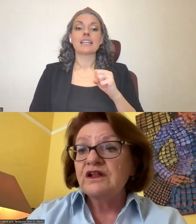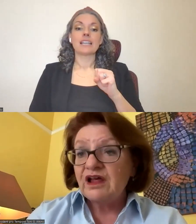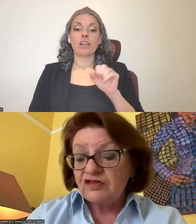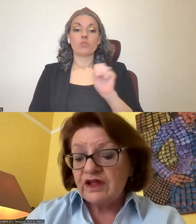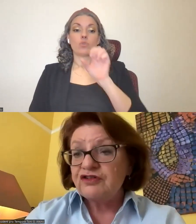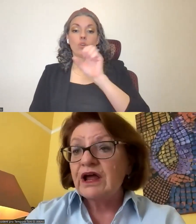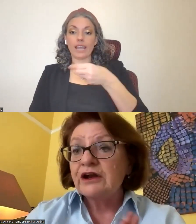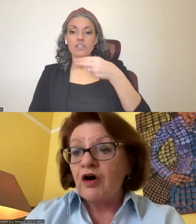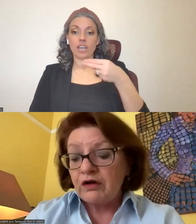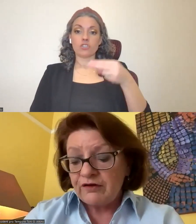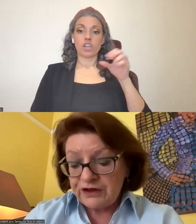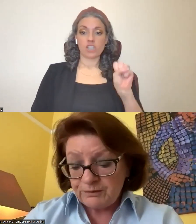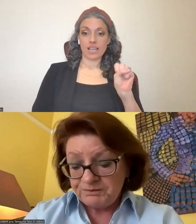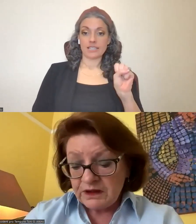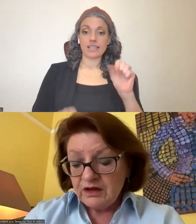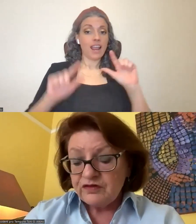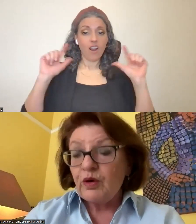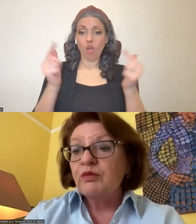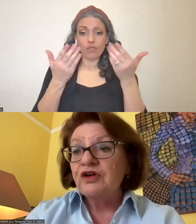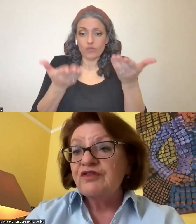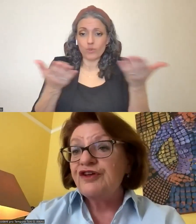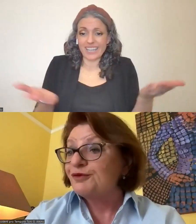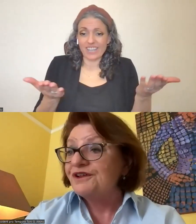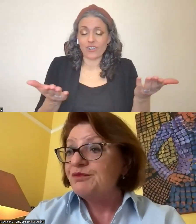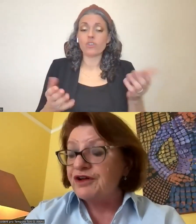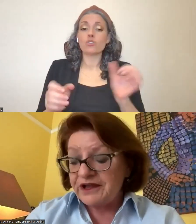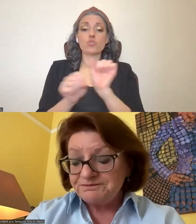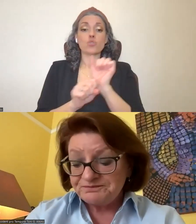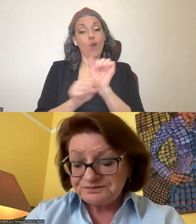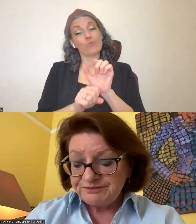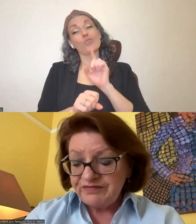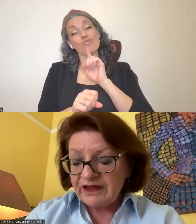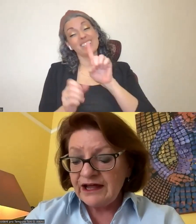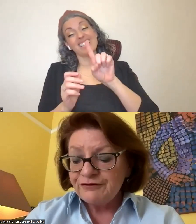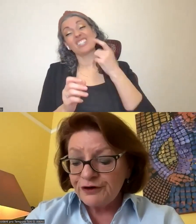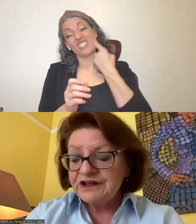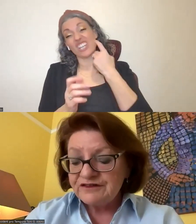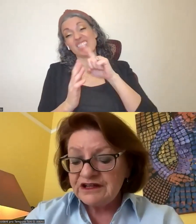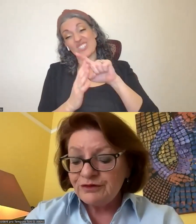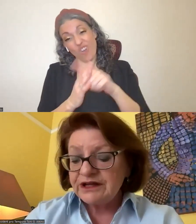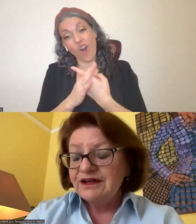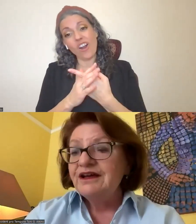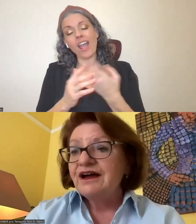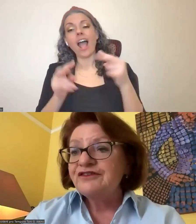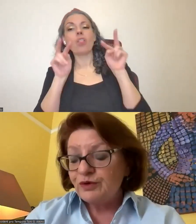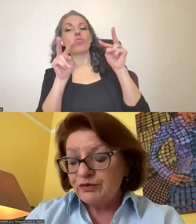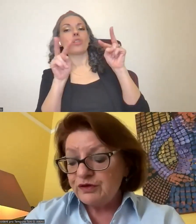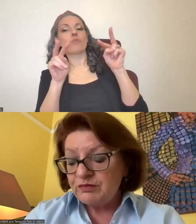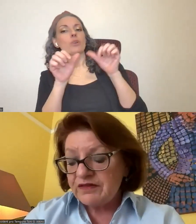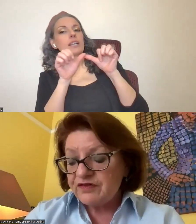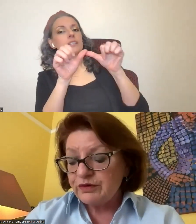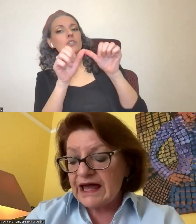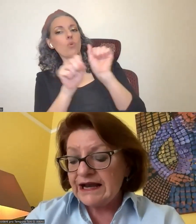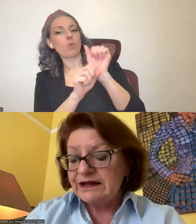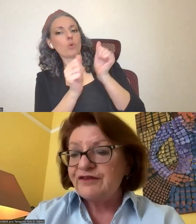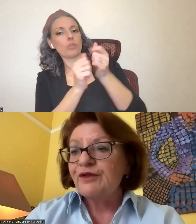colleagues in the legislature, and all of you. So our work has just really begun. I look forward to continuing to work with you to